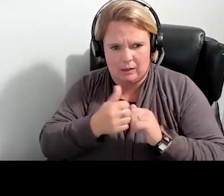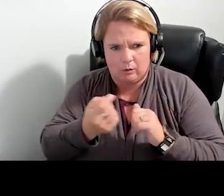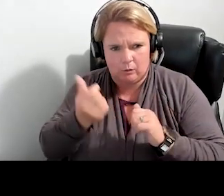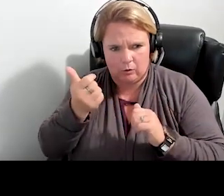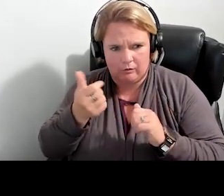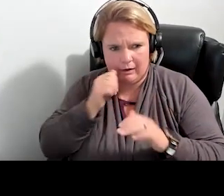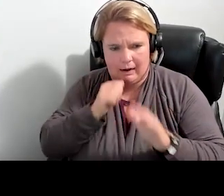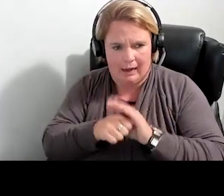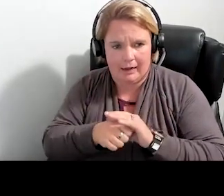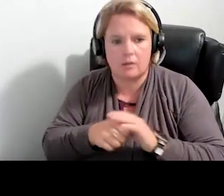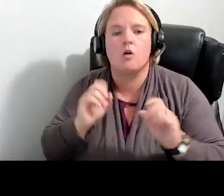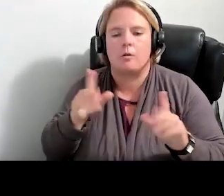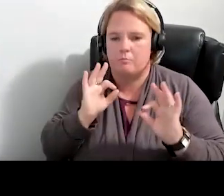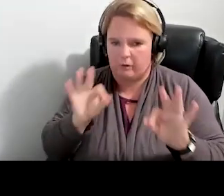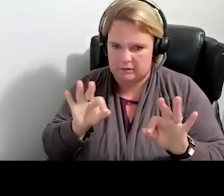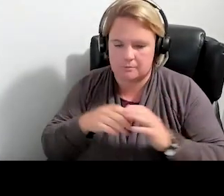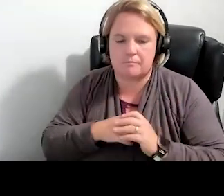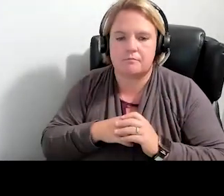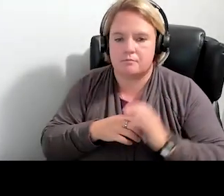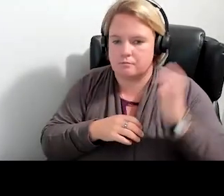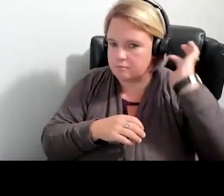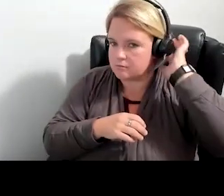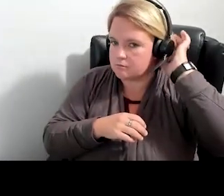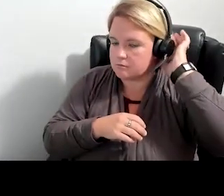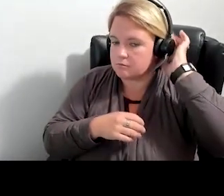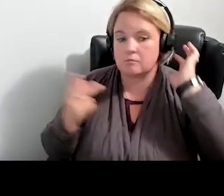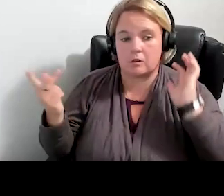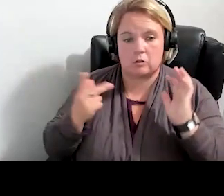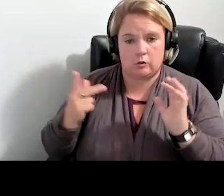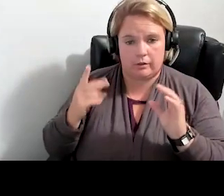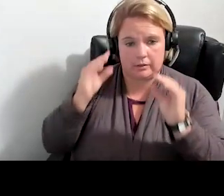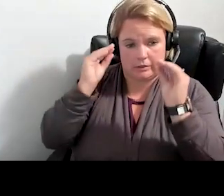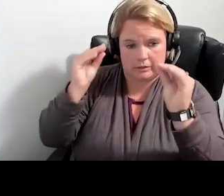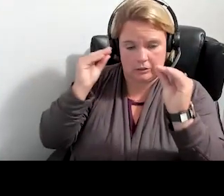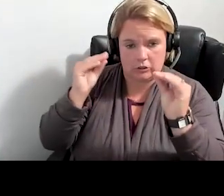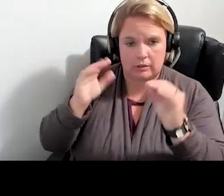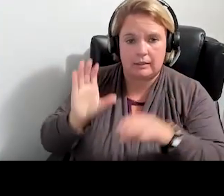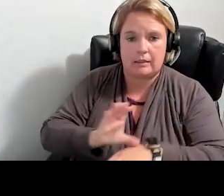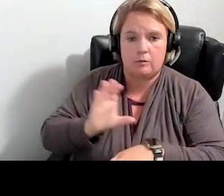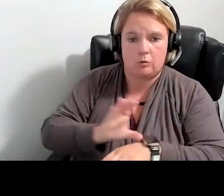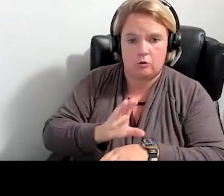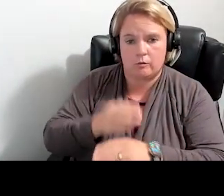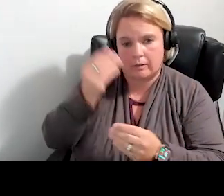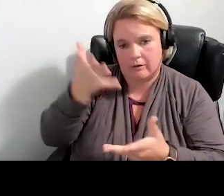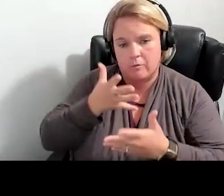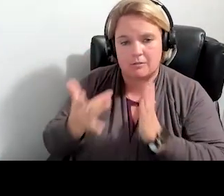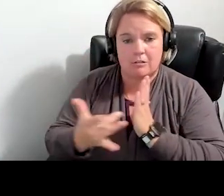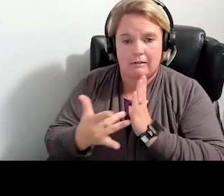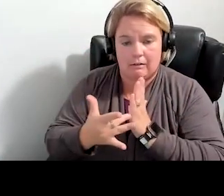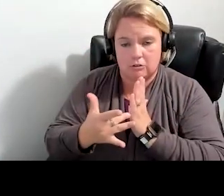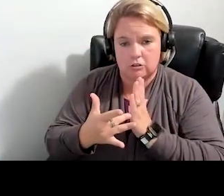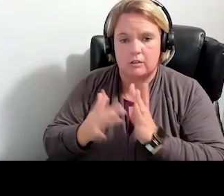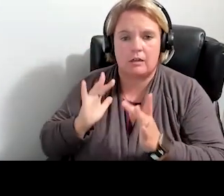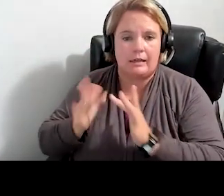Hide it. There we go. So Matt and I are both instructors in the computer information technology area. We work on networking